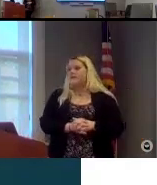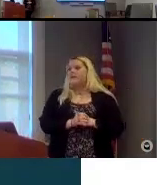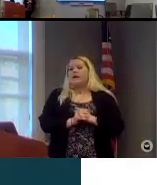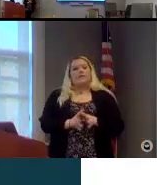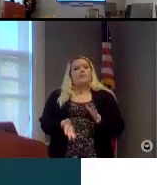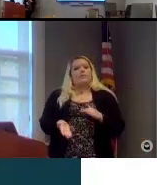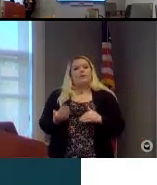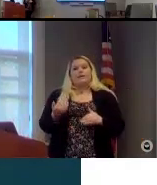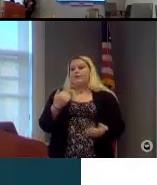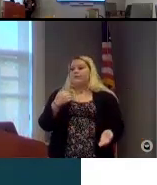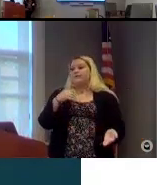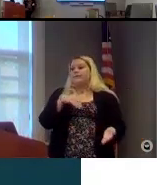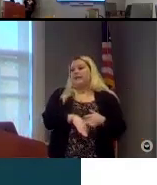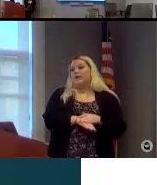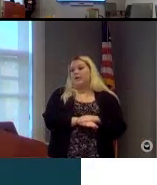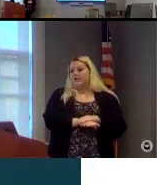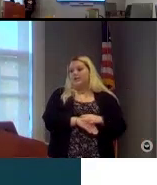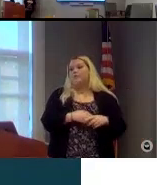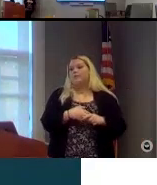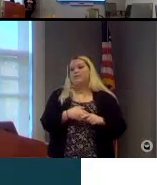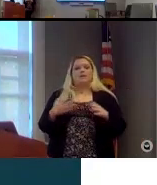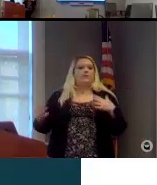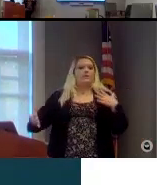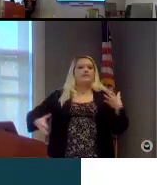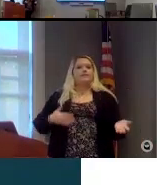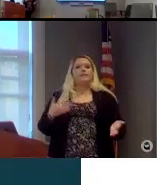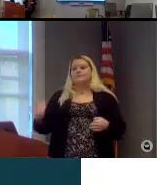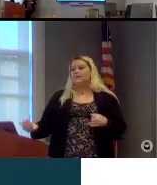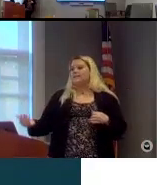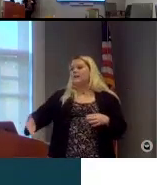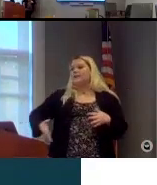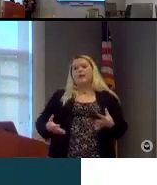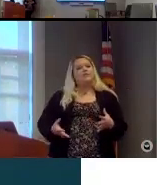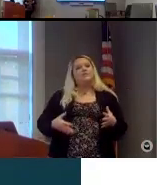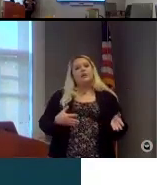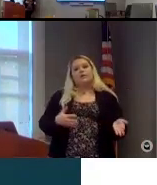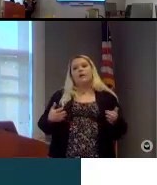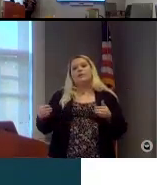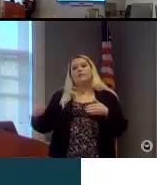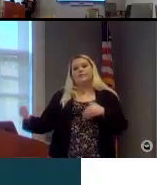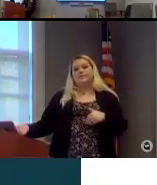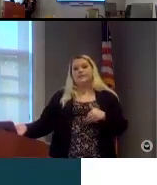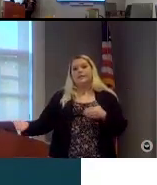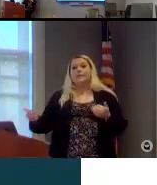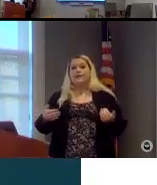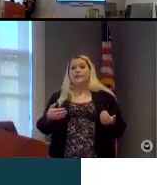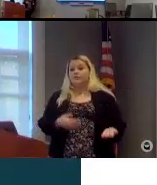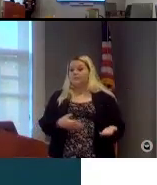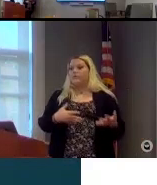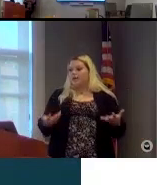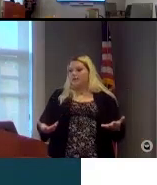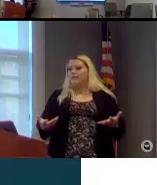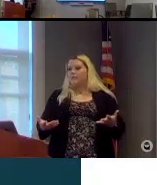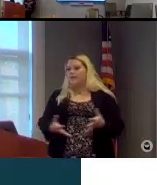bias. And then we broke it down also into data collation, which meaning we synthesized and reconciled locations across all the sources that we